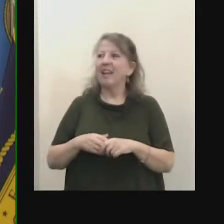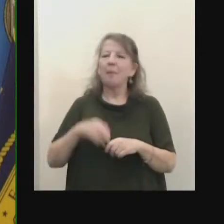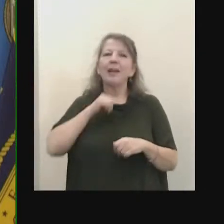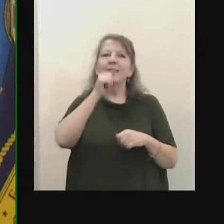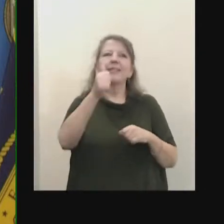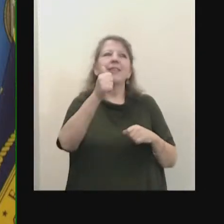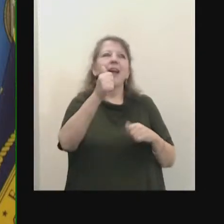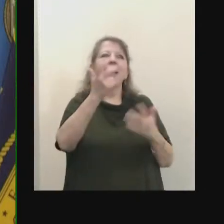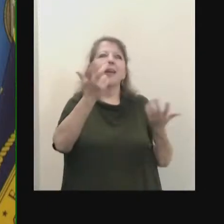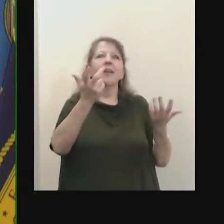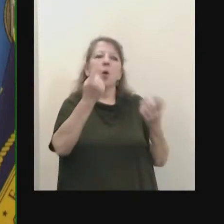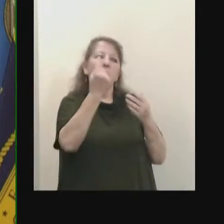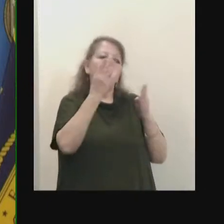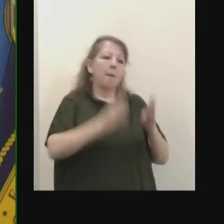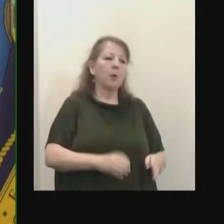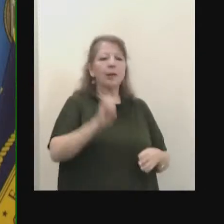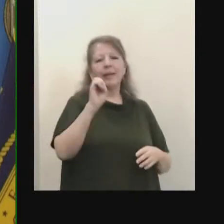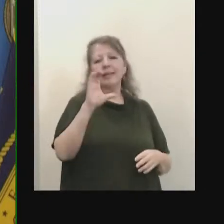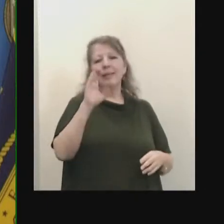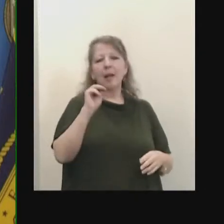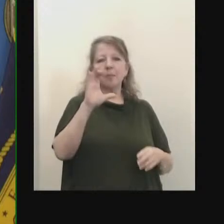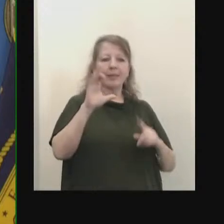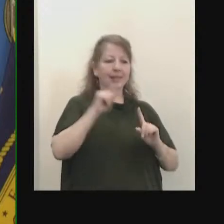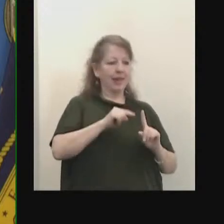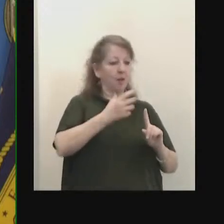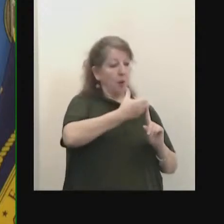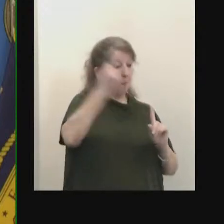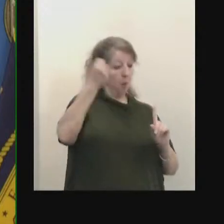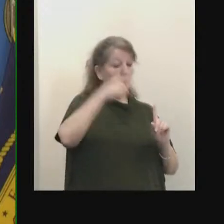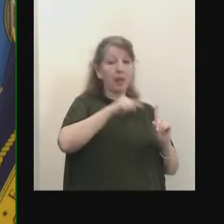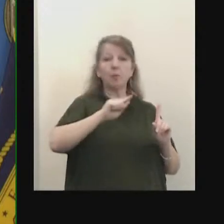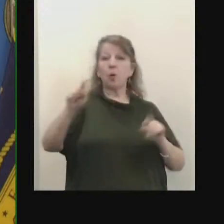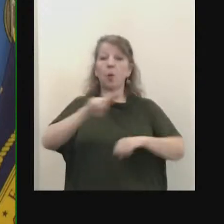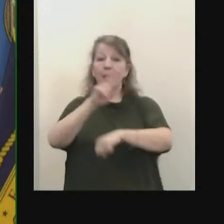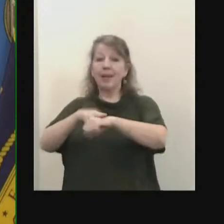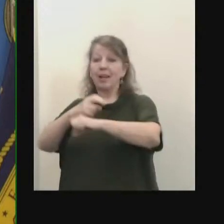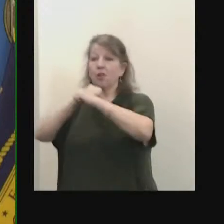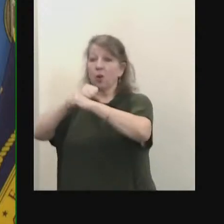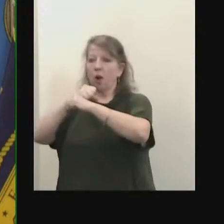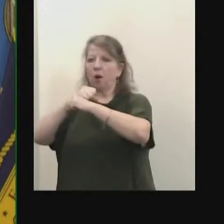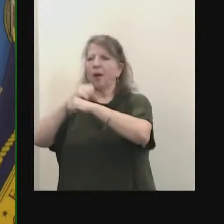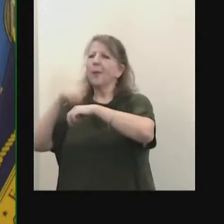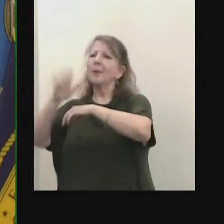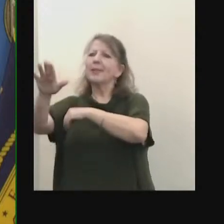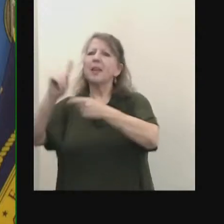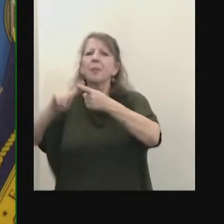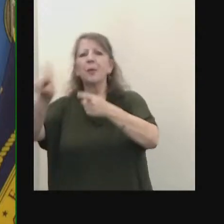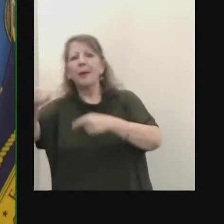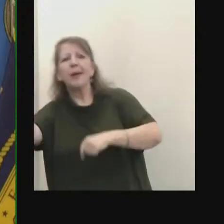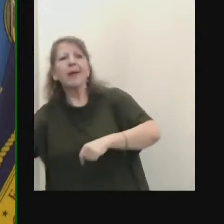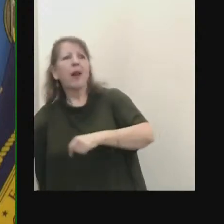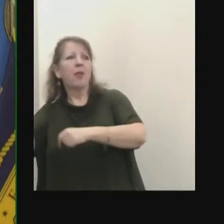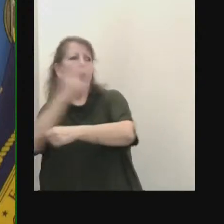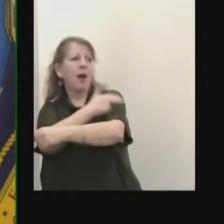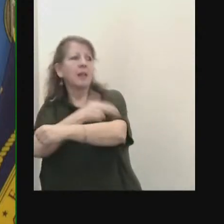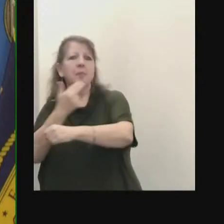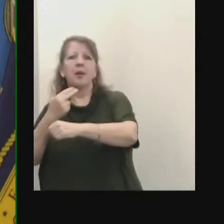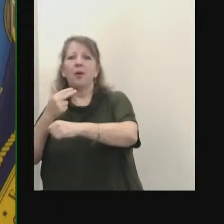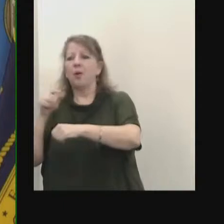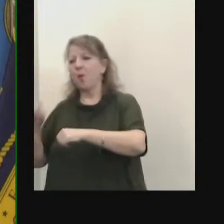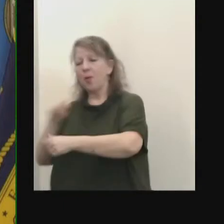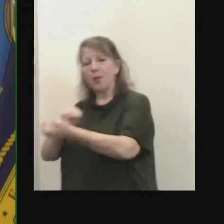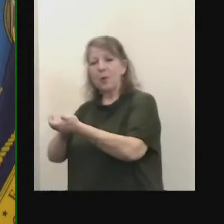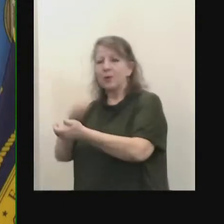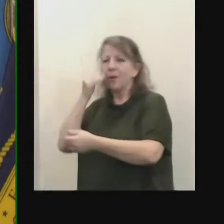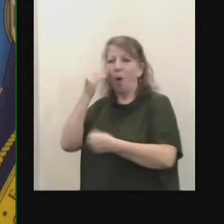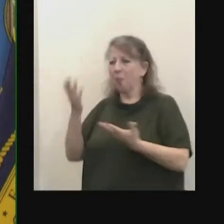at ECMC, that if you pulled them for the National Guard and you sent them over to Kaleida or a nursing home, it would solve the problem, would create just as